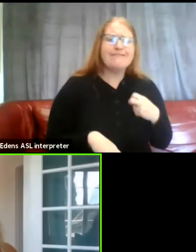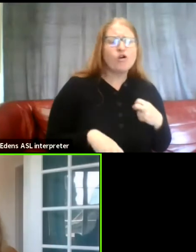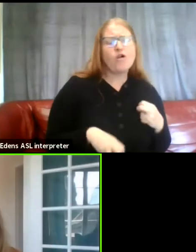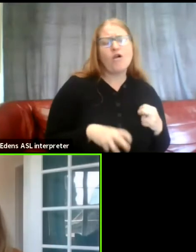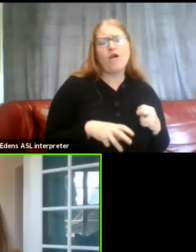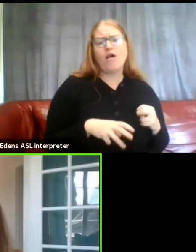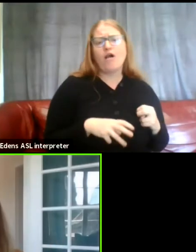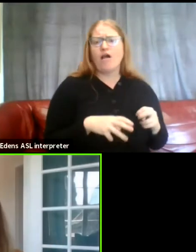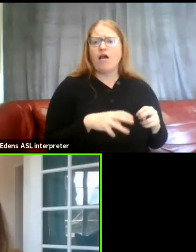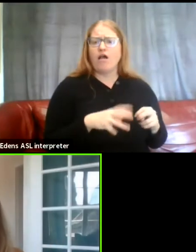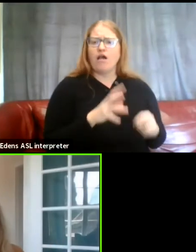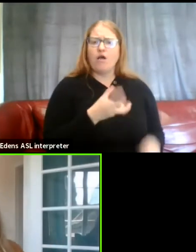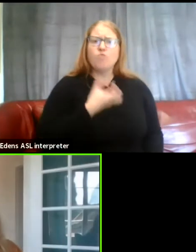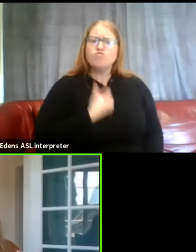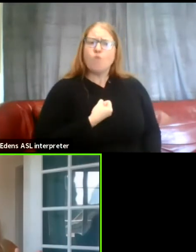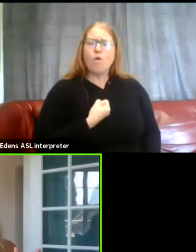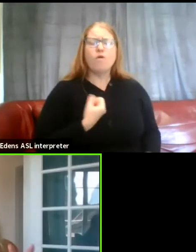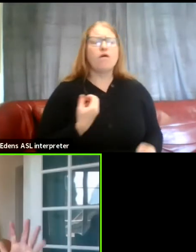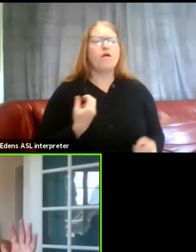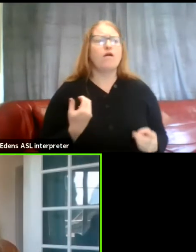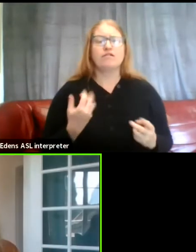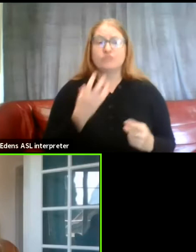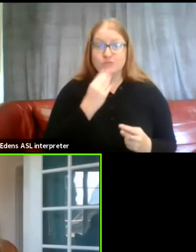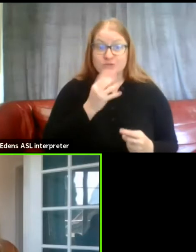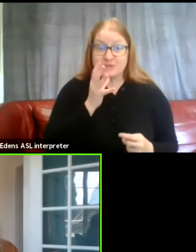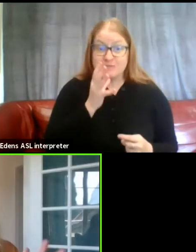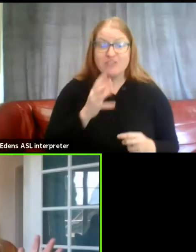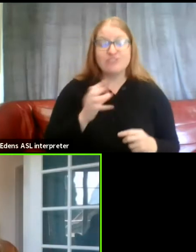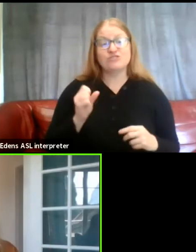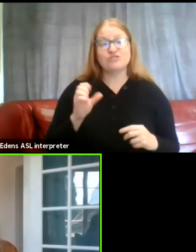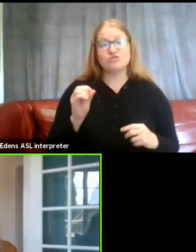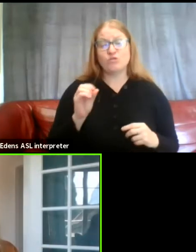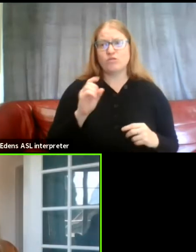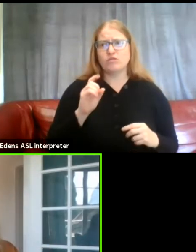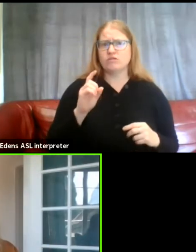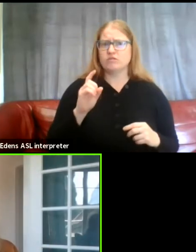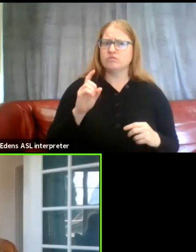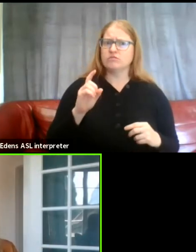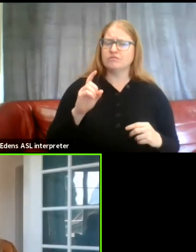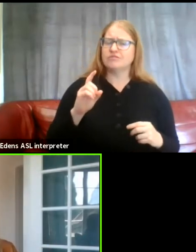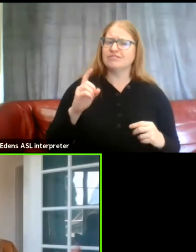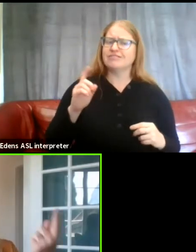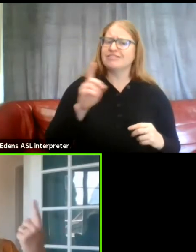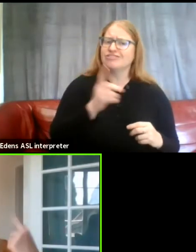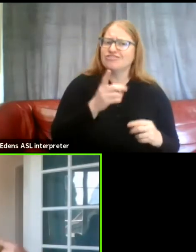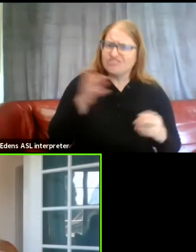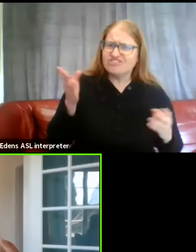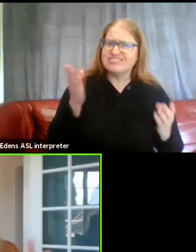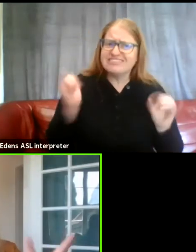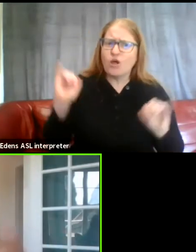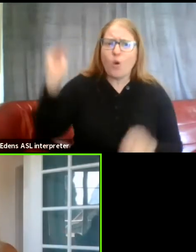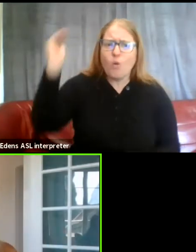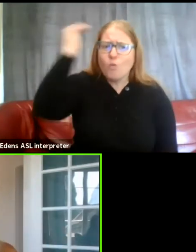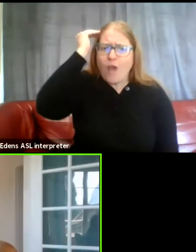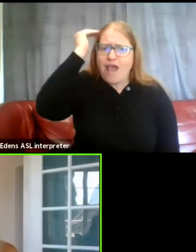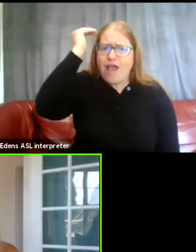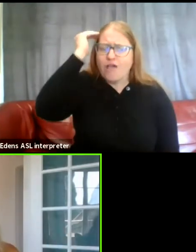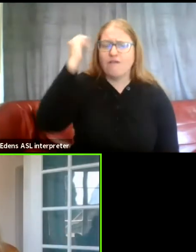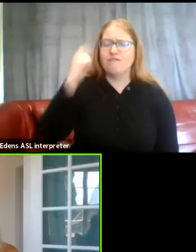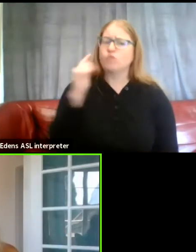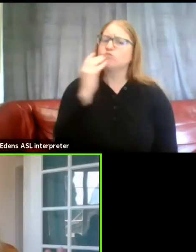Jewish mother. So there is a consciousness about stereotypes here, and there is about using